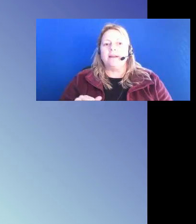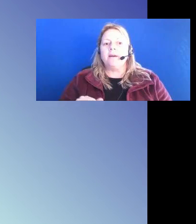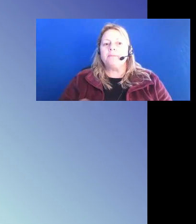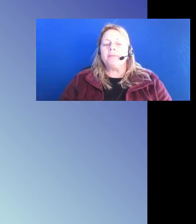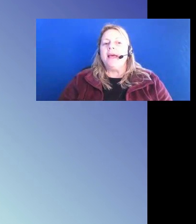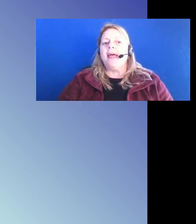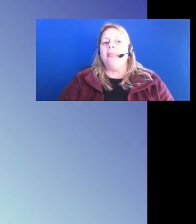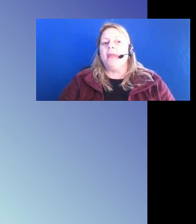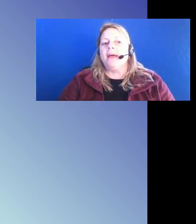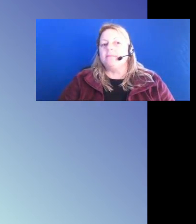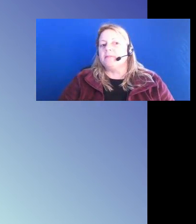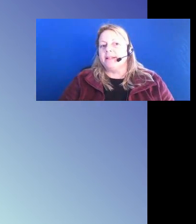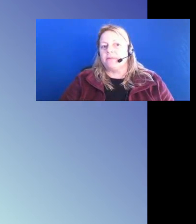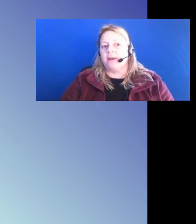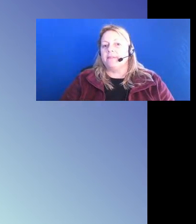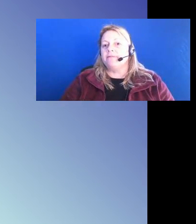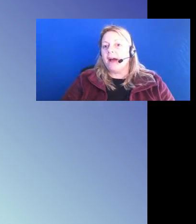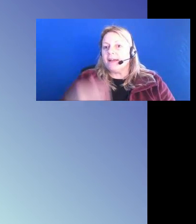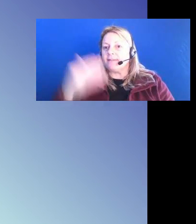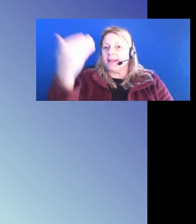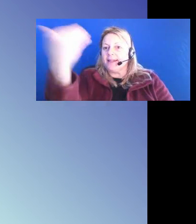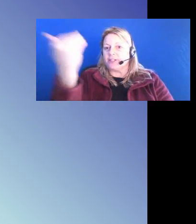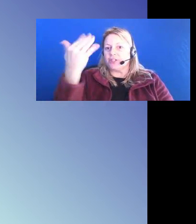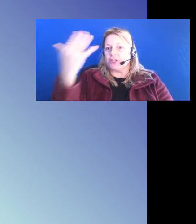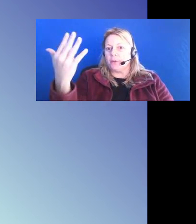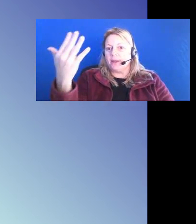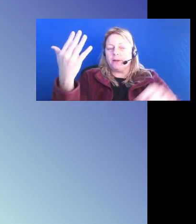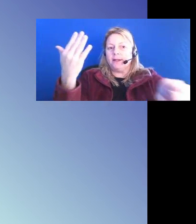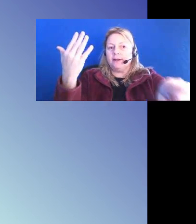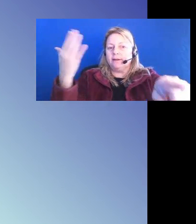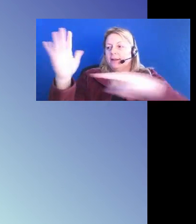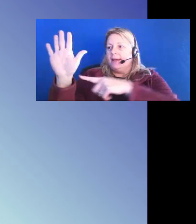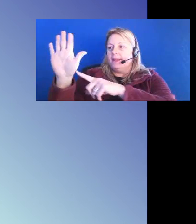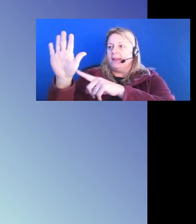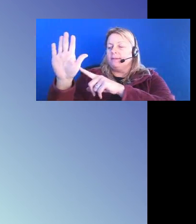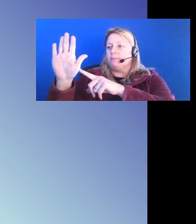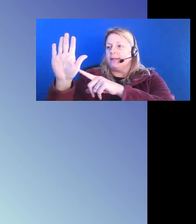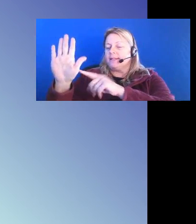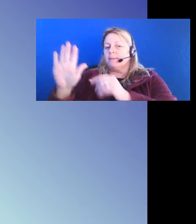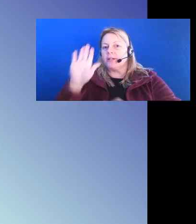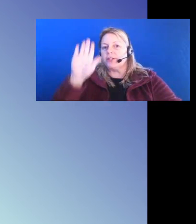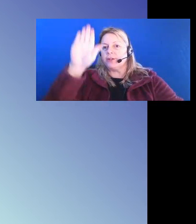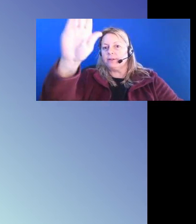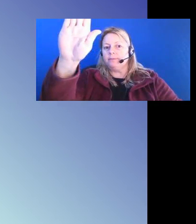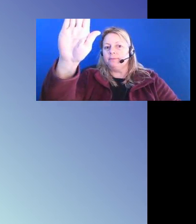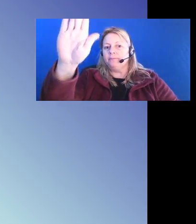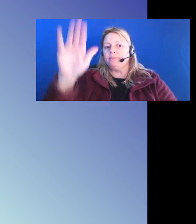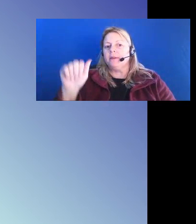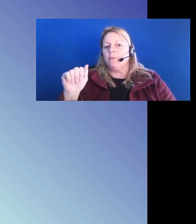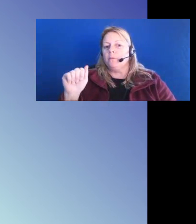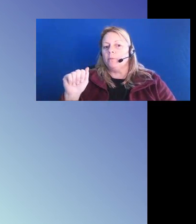TV set up, and then classifier 5, I can actually show that right here, and then placing a picture,